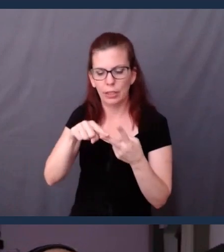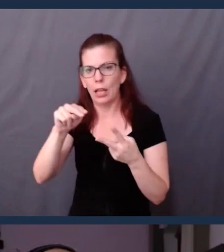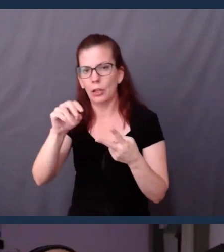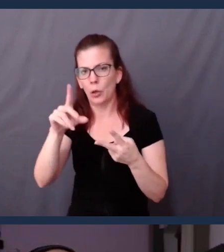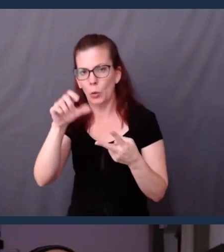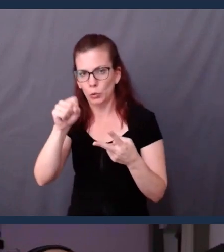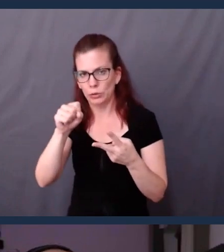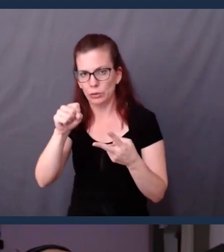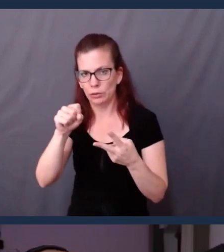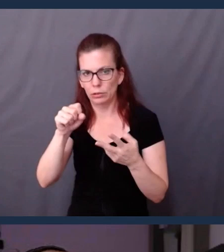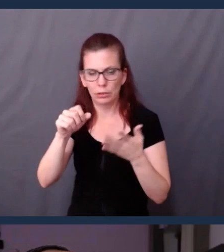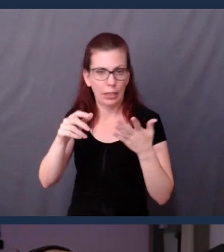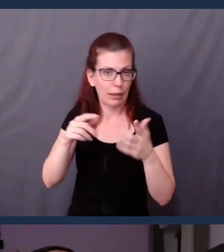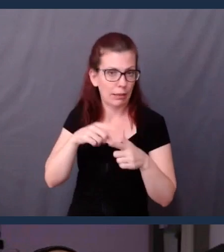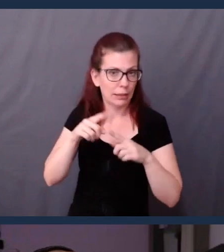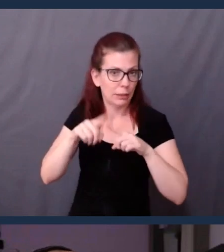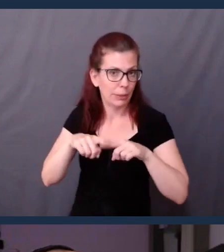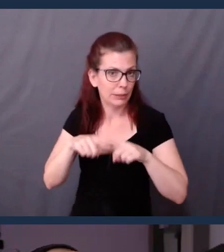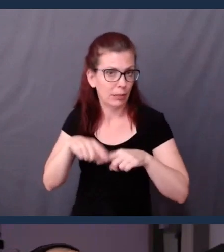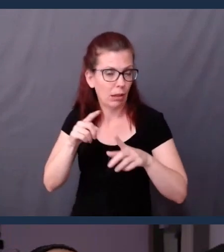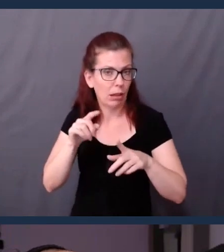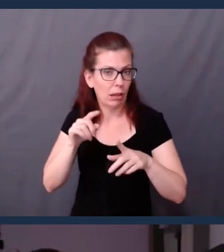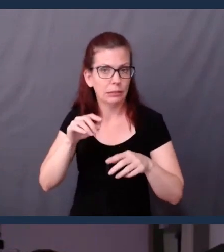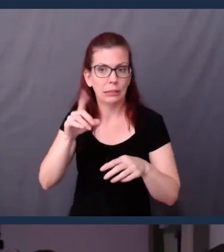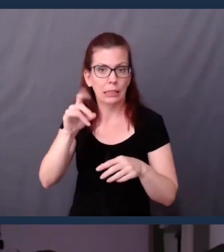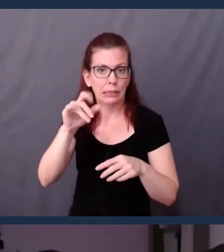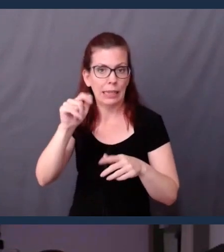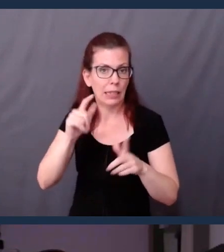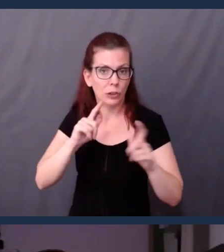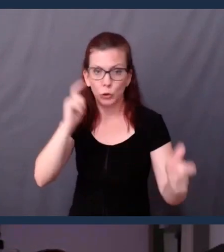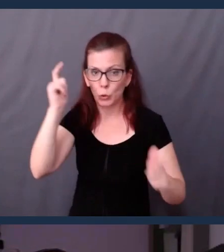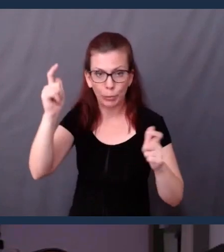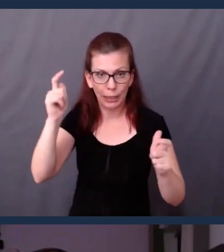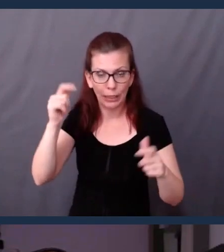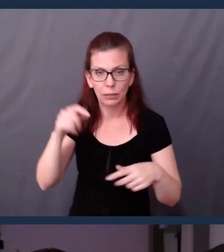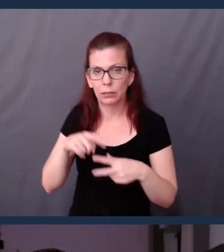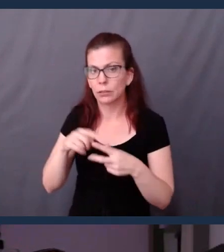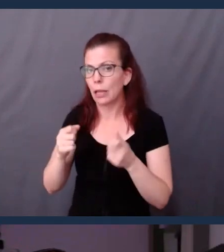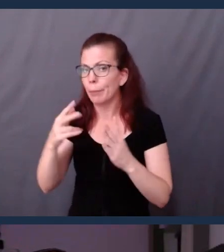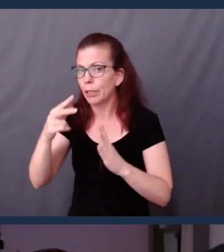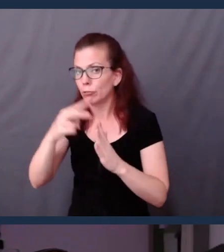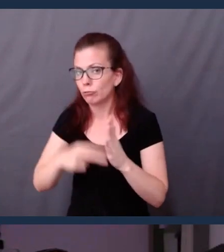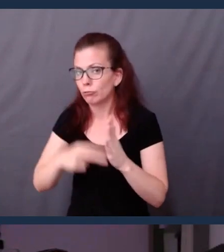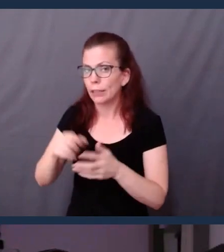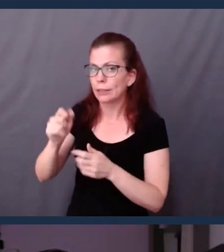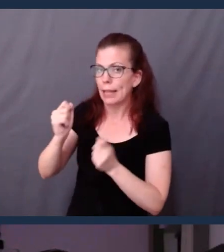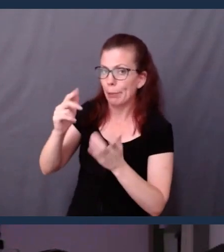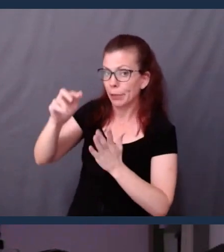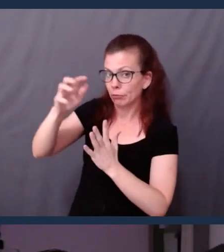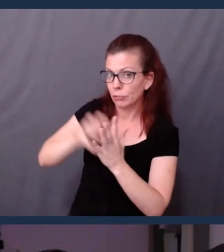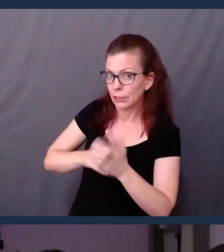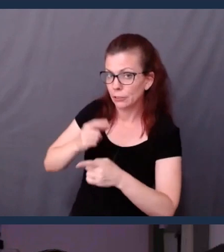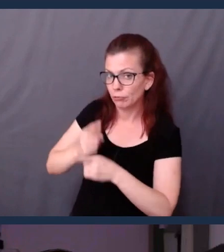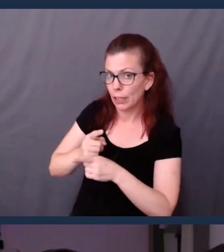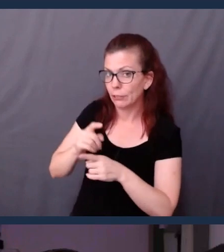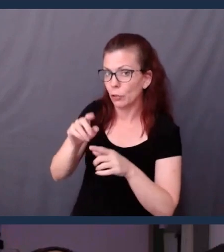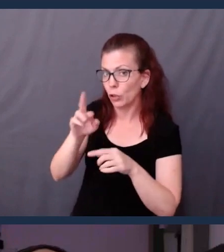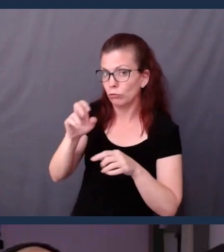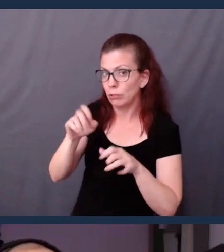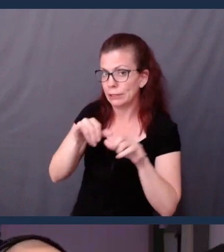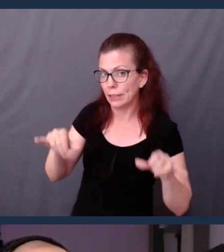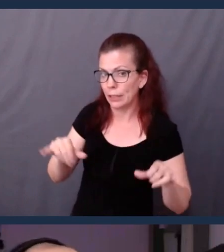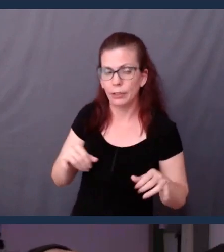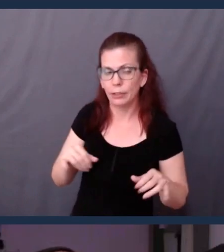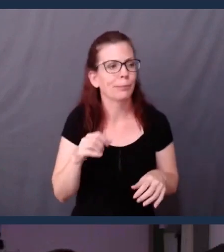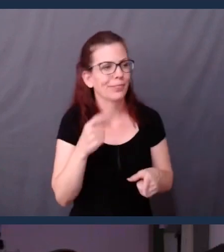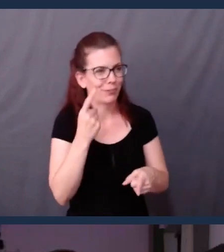growing too big, number of writes, or number of reads, that's how I choose which dimension to rescale on. That's right. Yes.